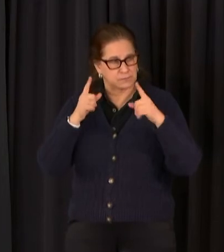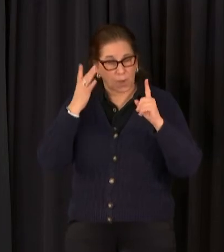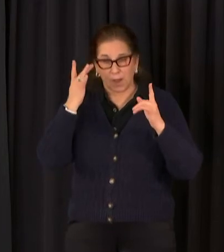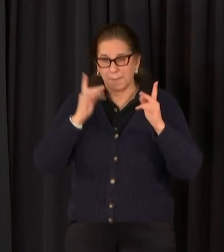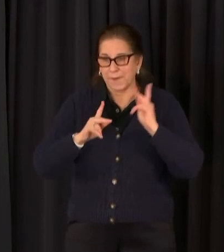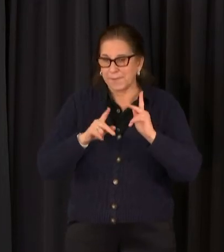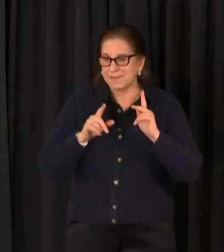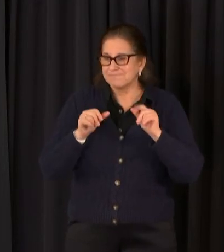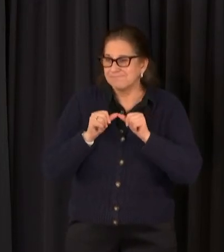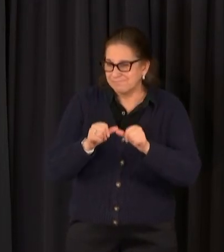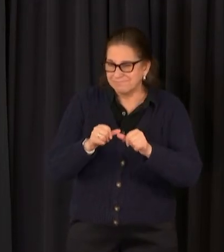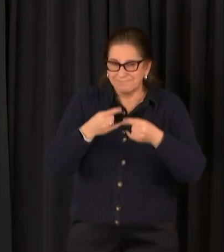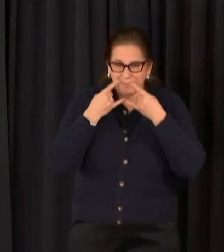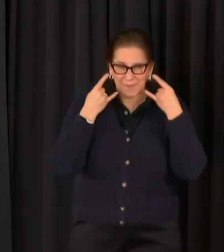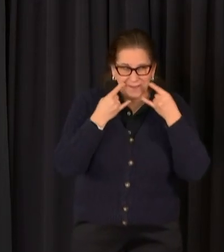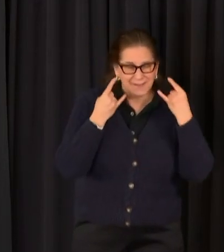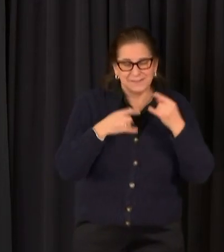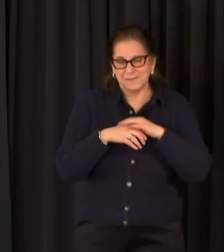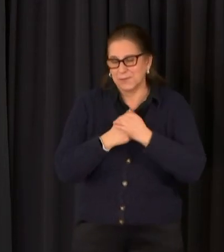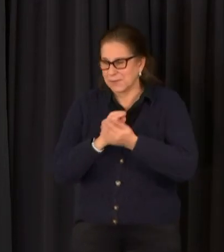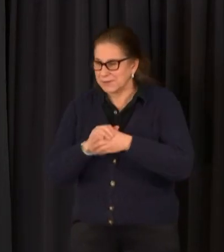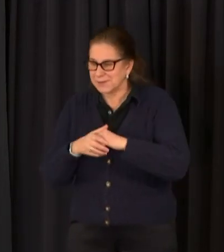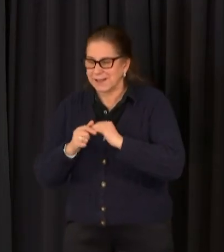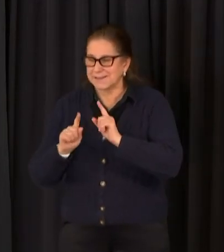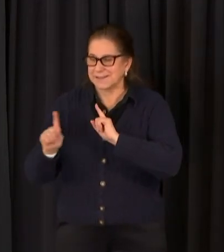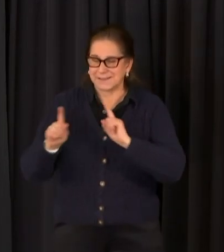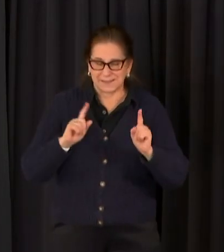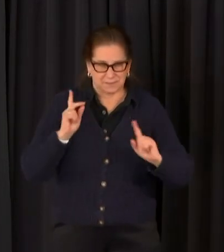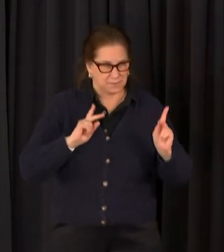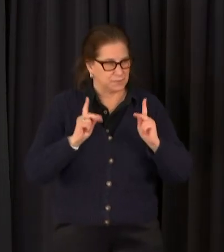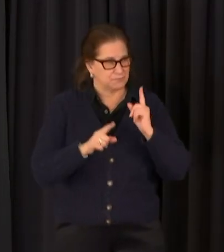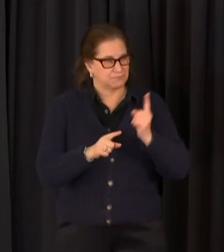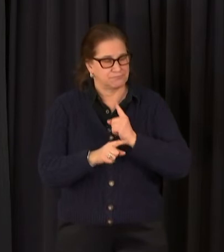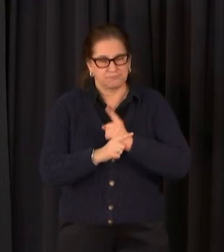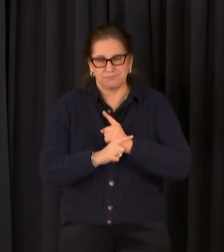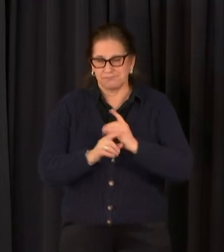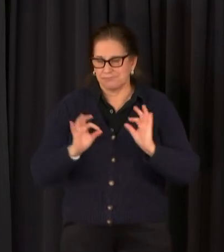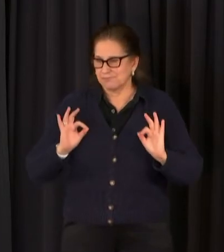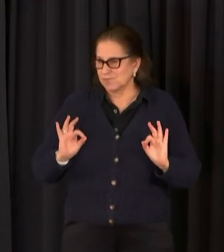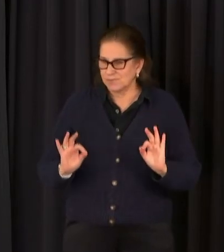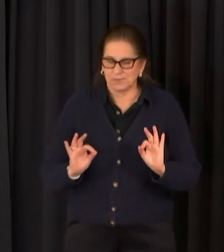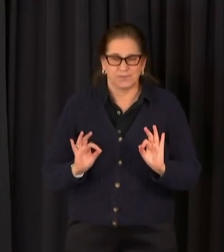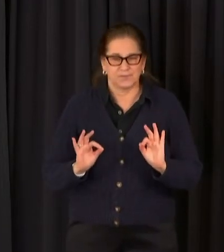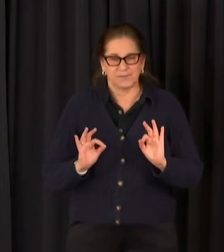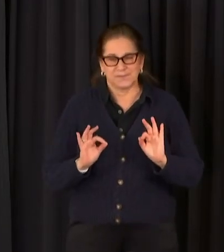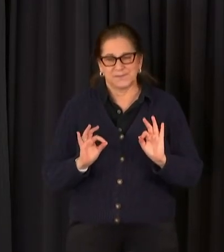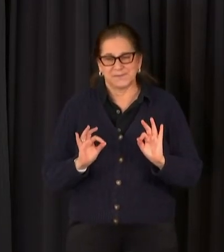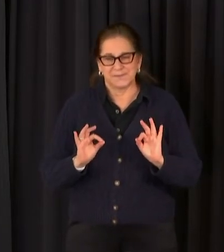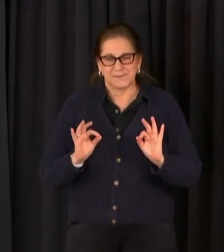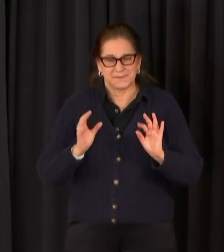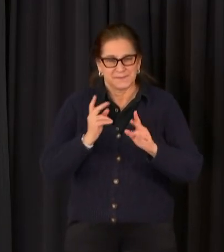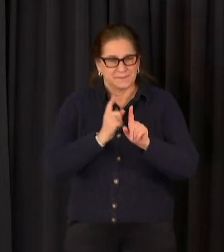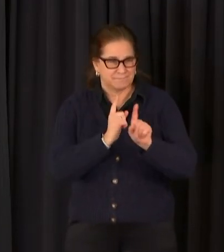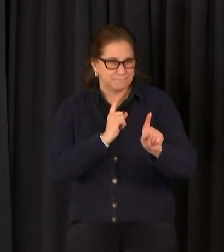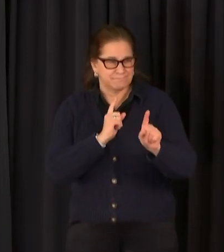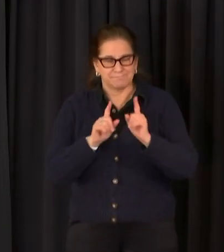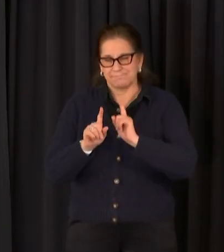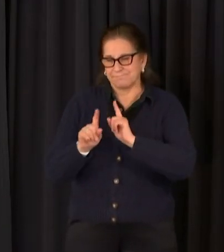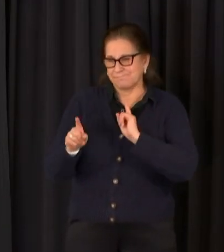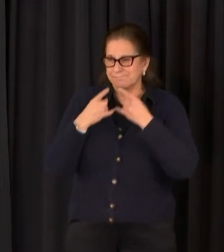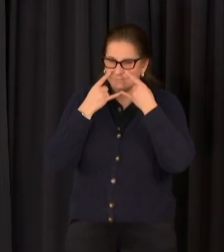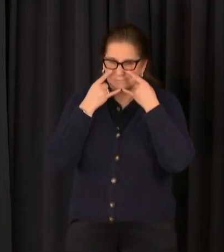observe the social distancing measures that we've asked people to do, wearing masks, washing their hands, keeping their distance, and